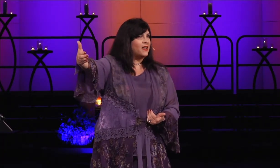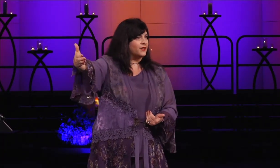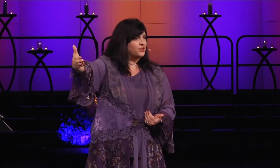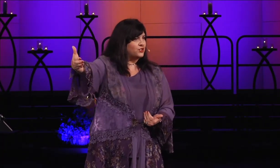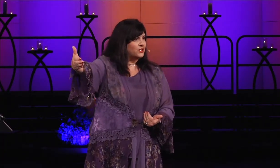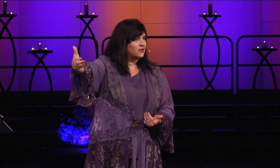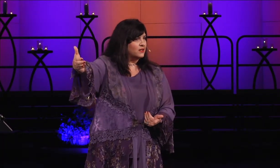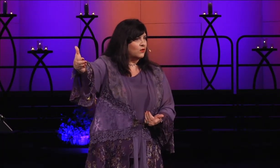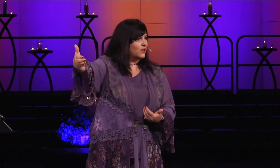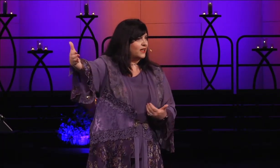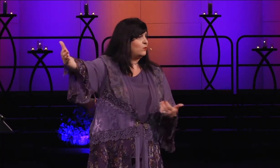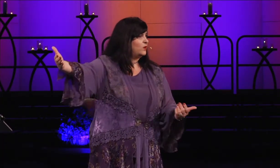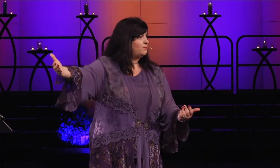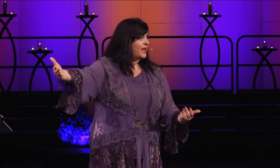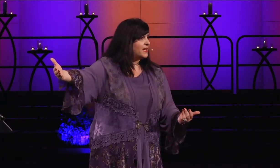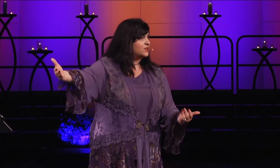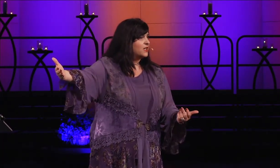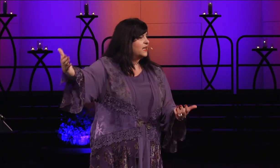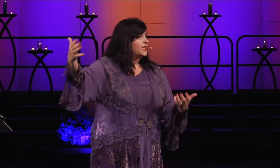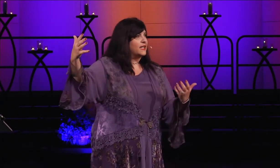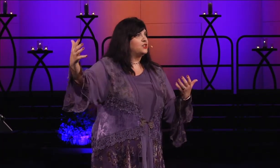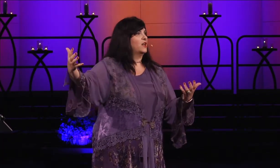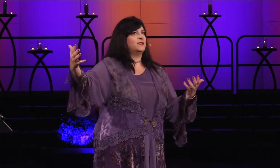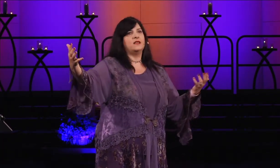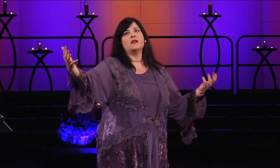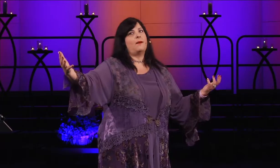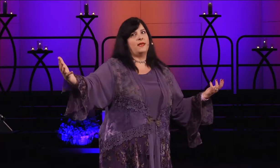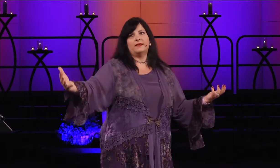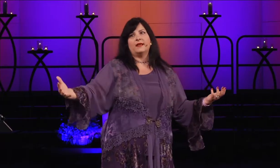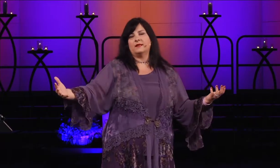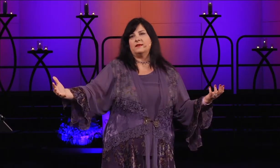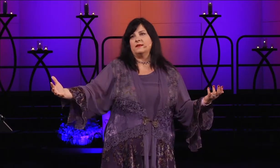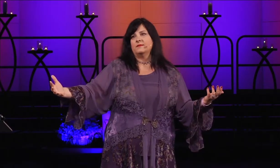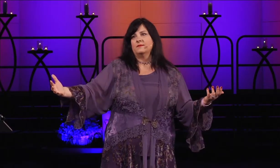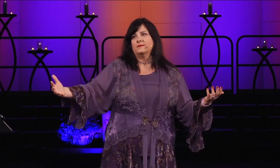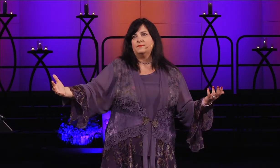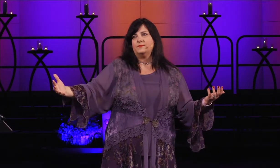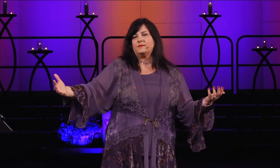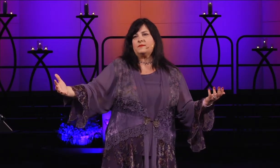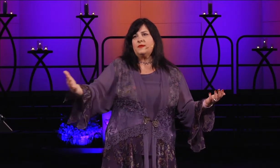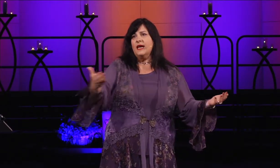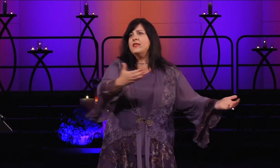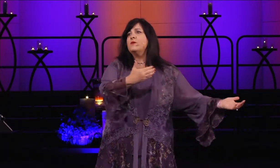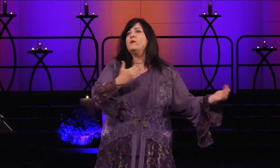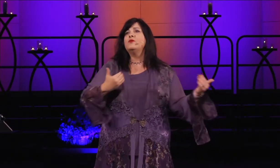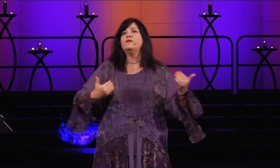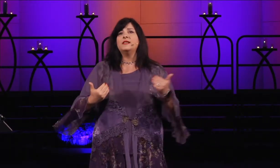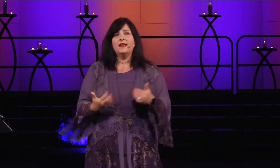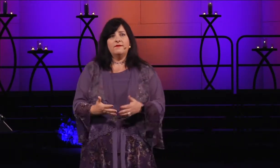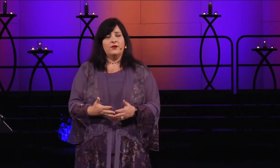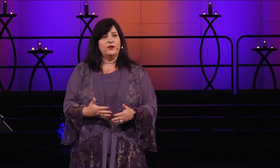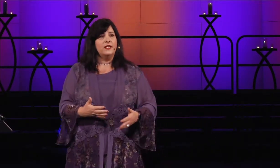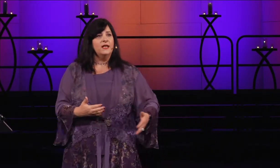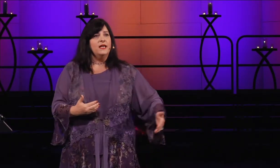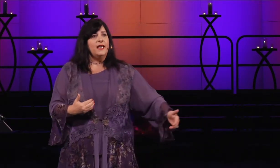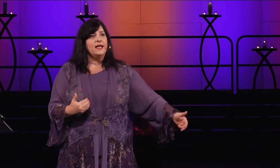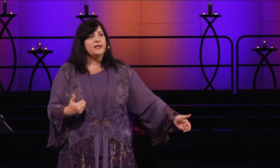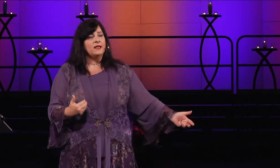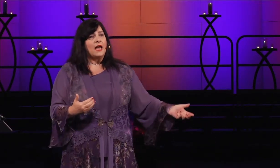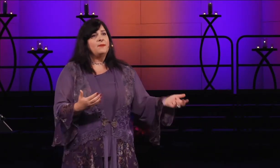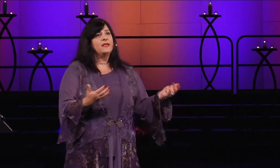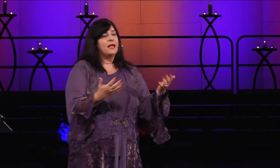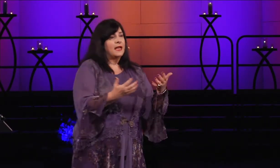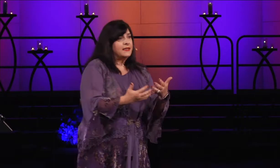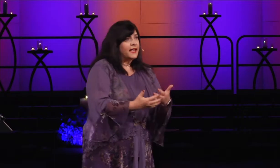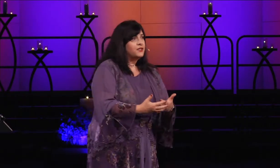would banish, or it would banish? It just did not make sense. And then we moved to Denver,